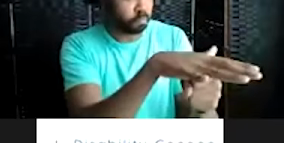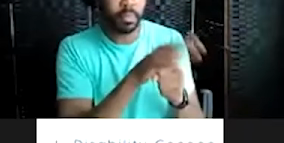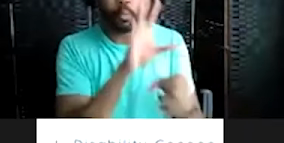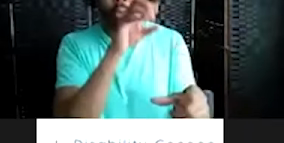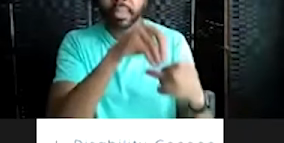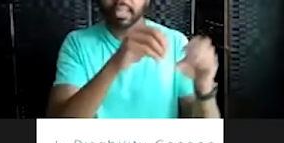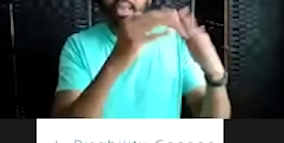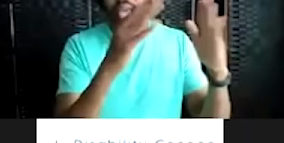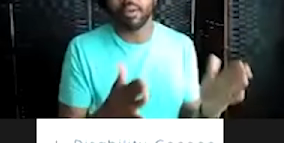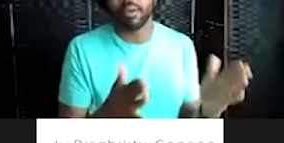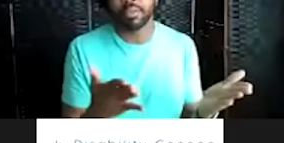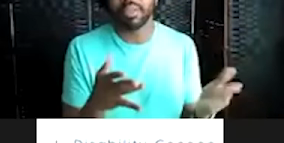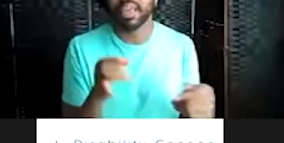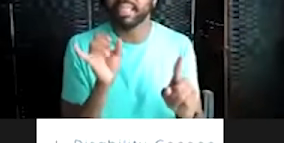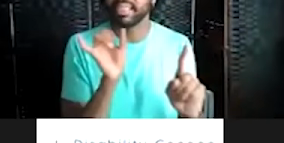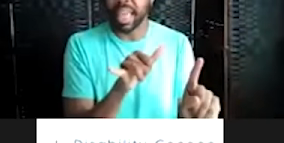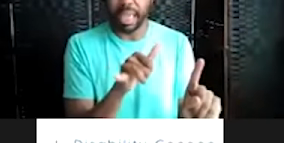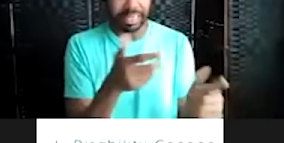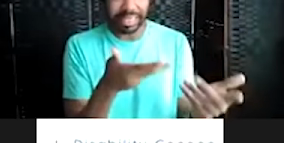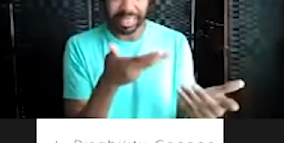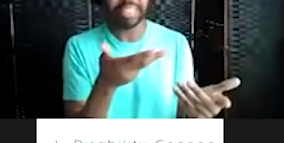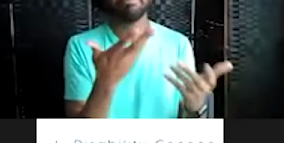to contact your local professional.